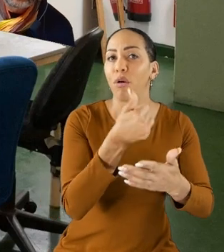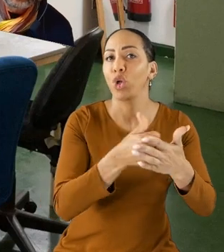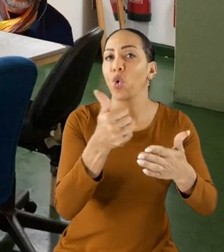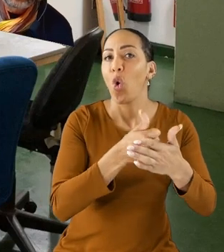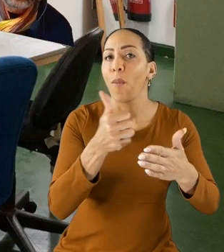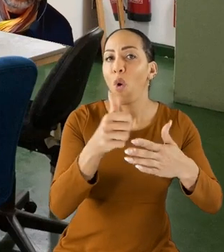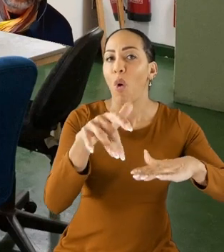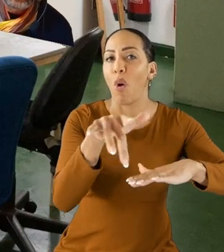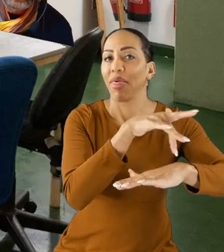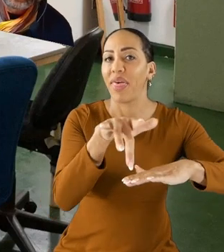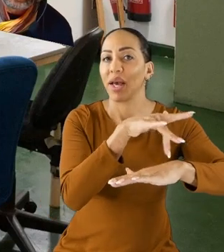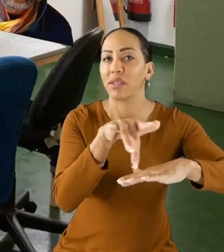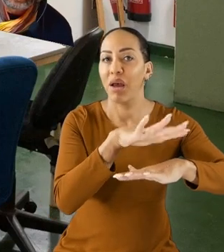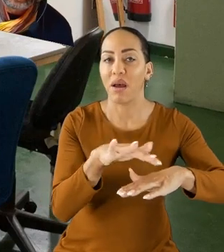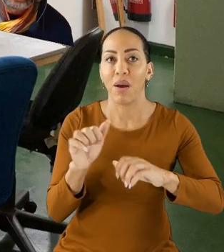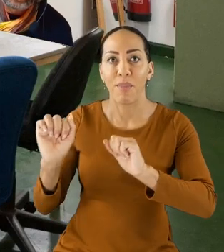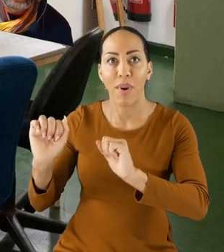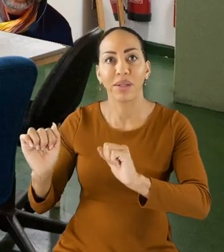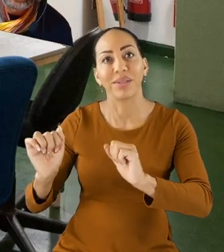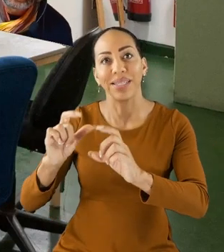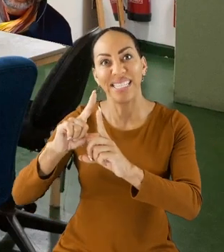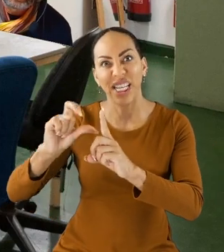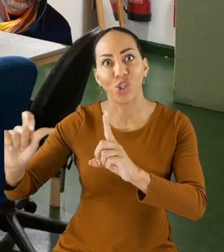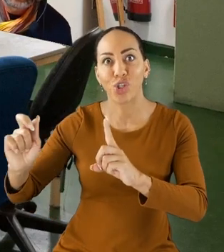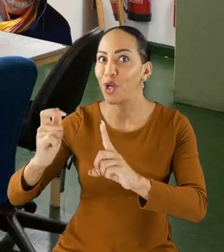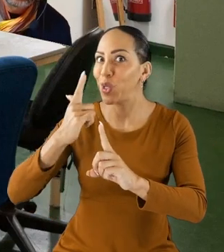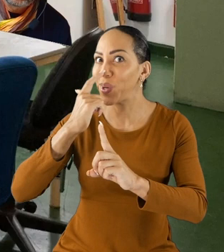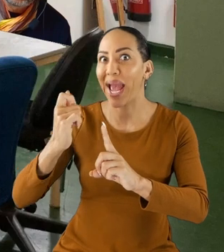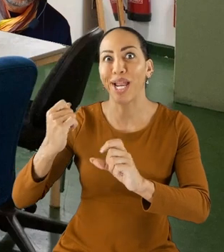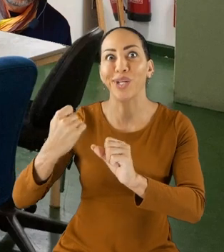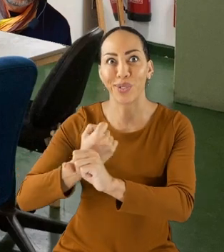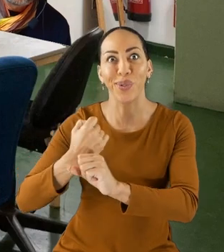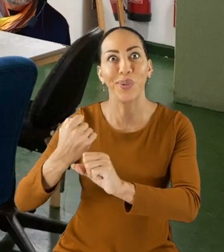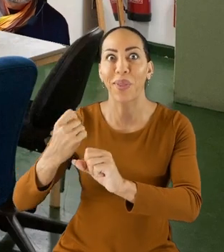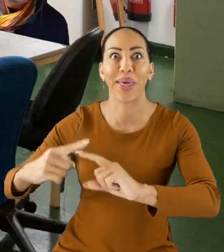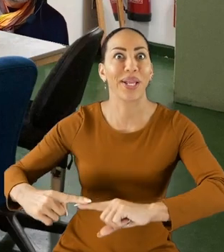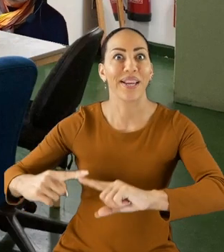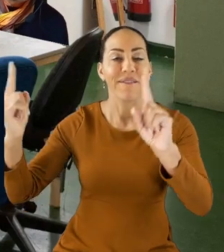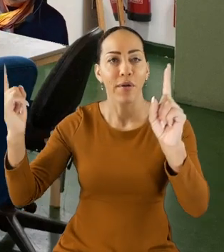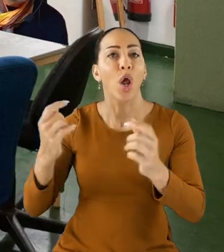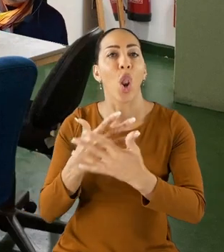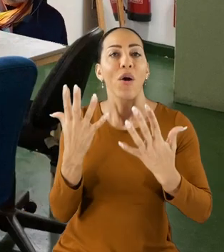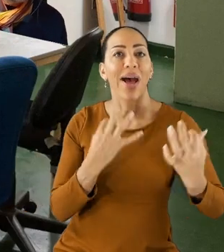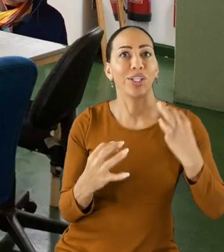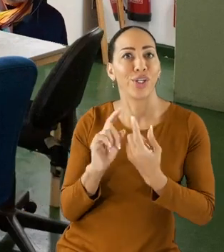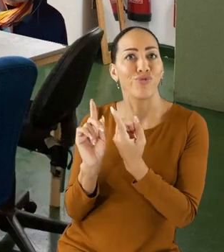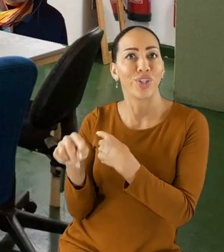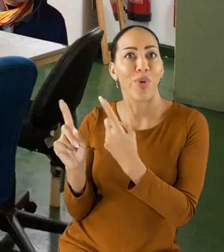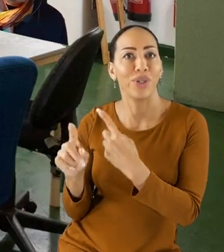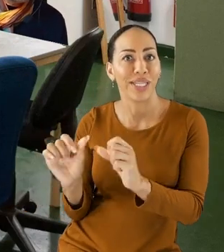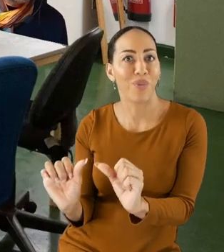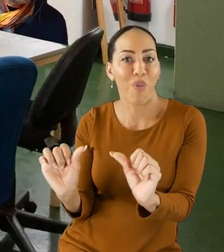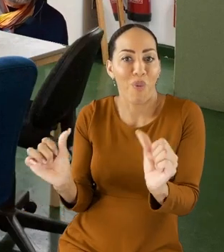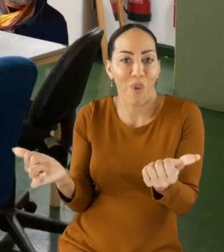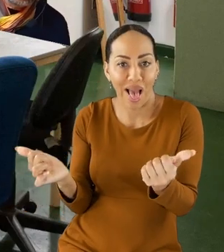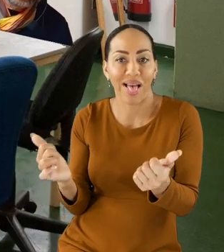or impossible to do visually on stage. People really responded, and I think a lot of the companies, and if you